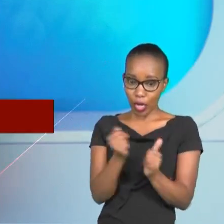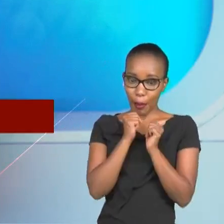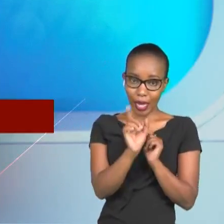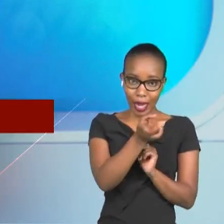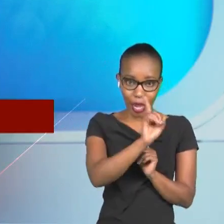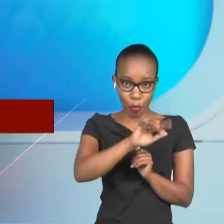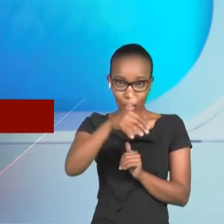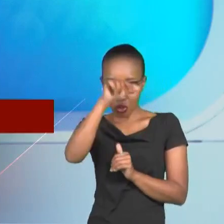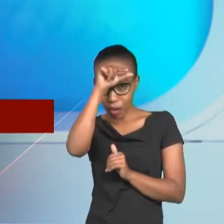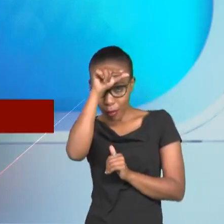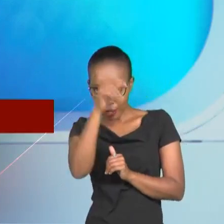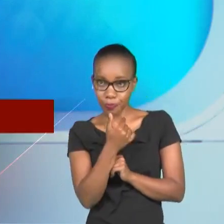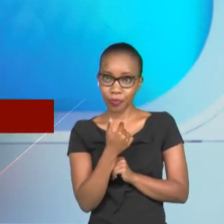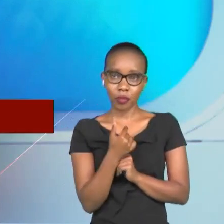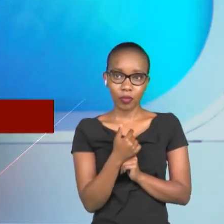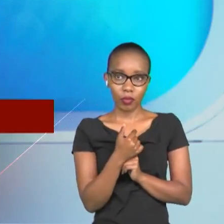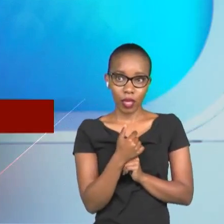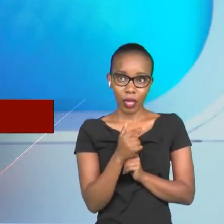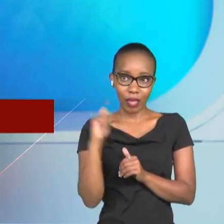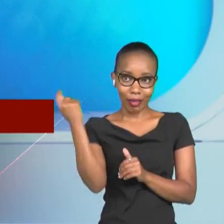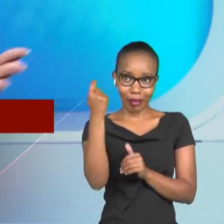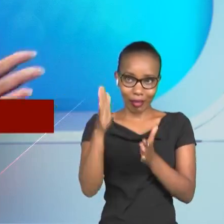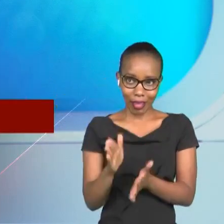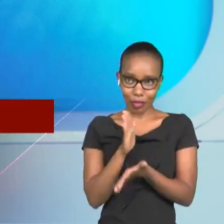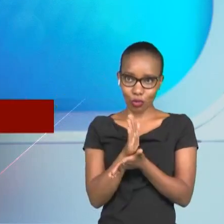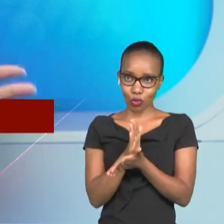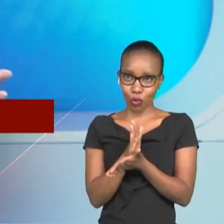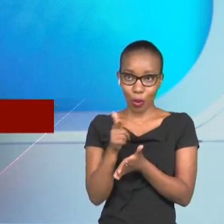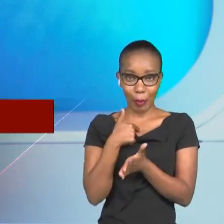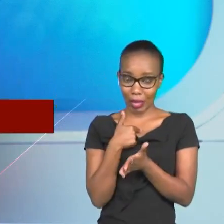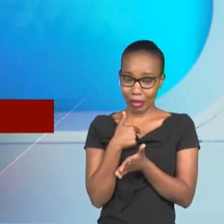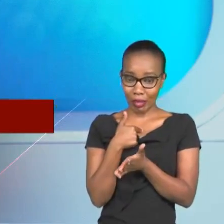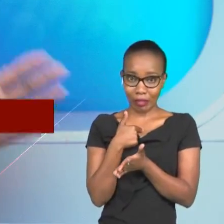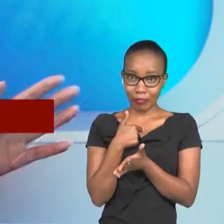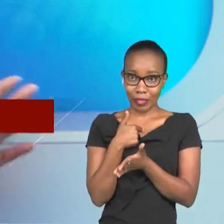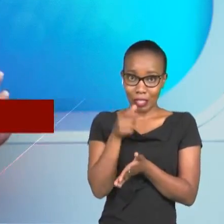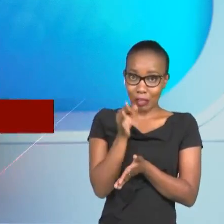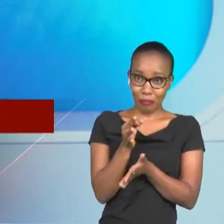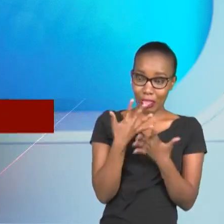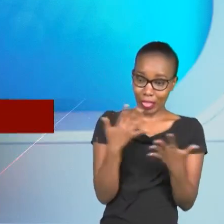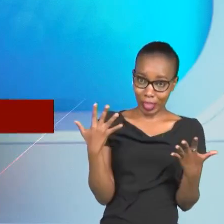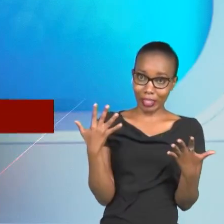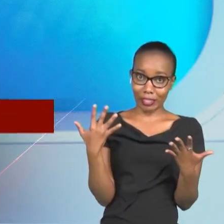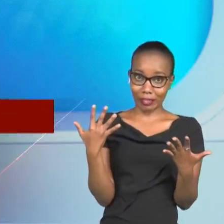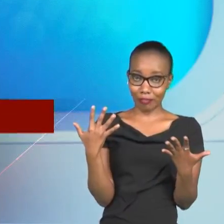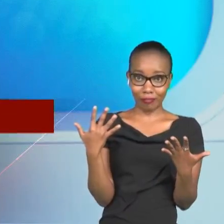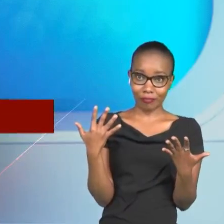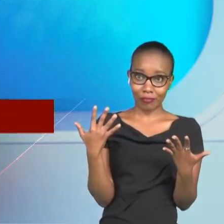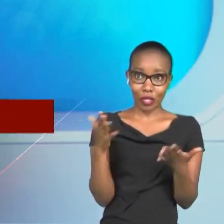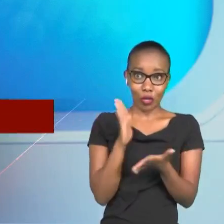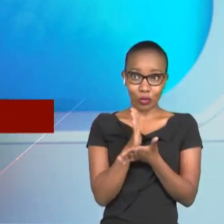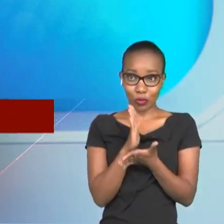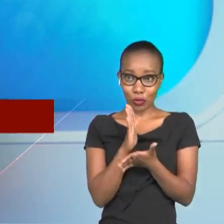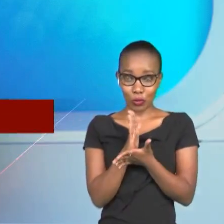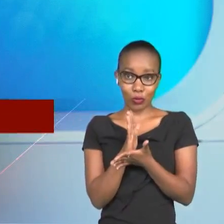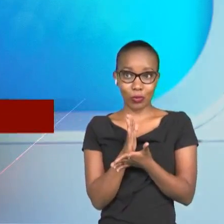government. So as a Kenyan, I would be definitely surprised if things turn out. I'm not trying to